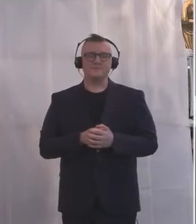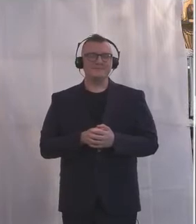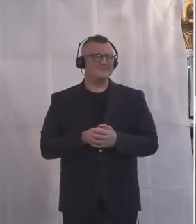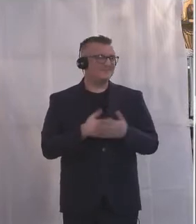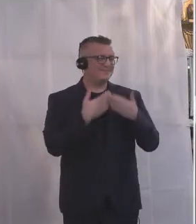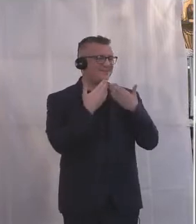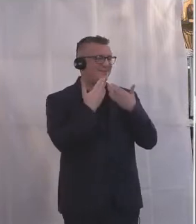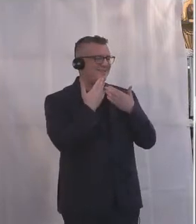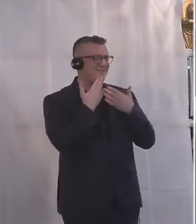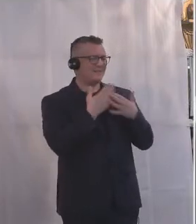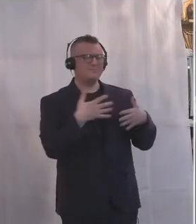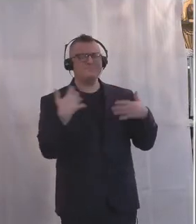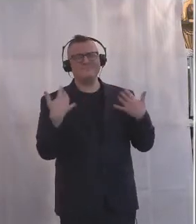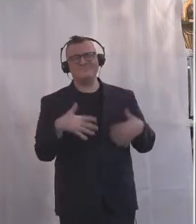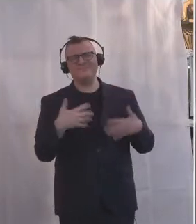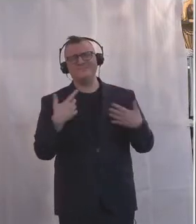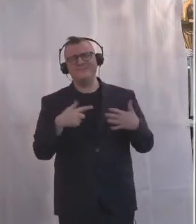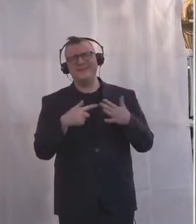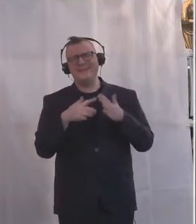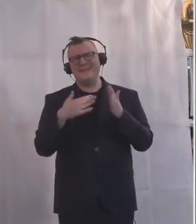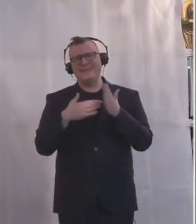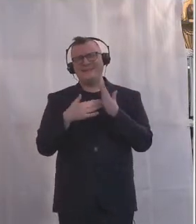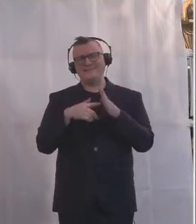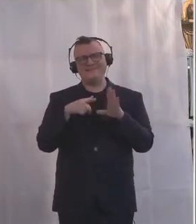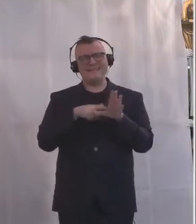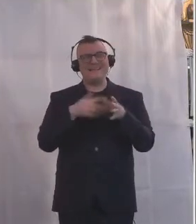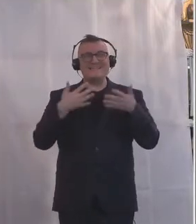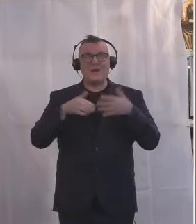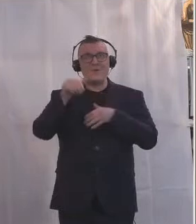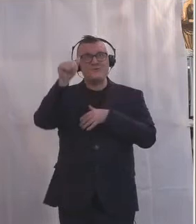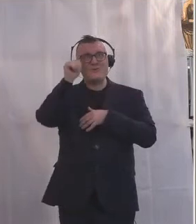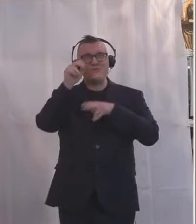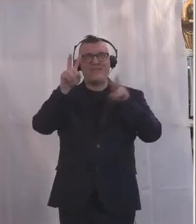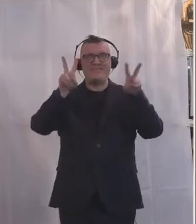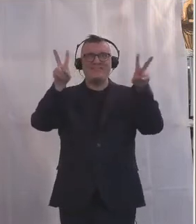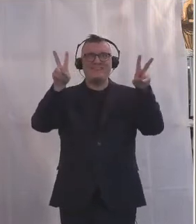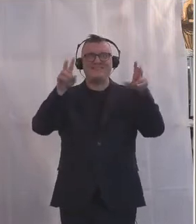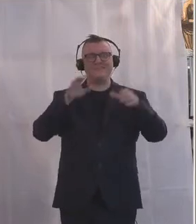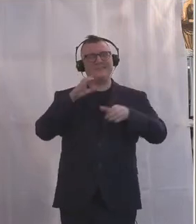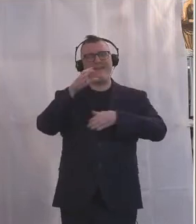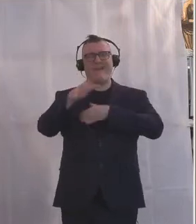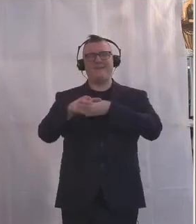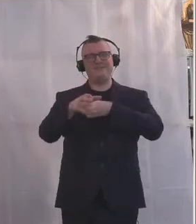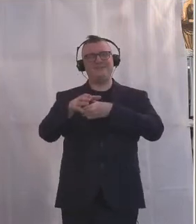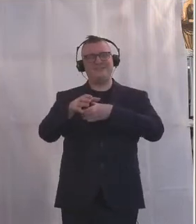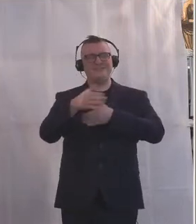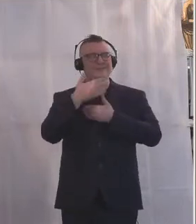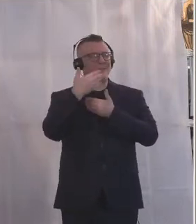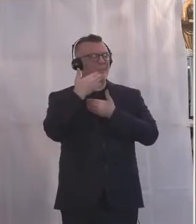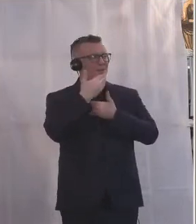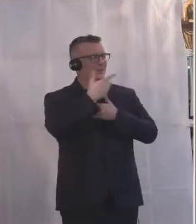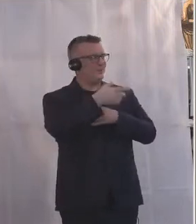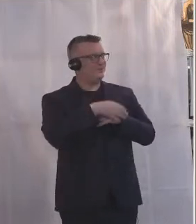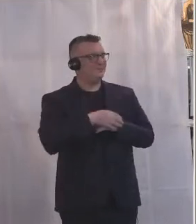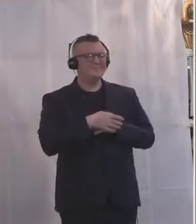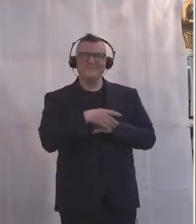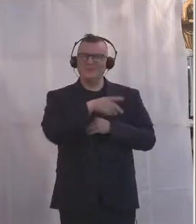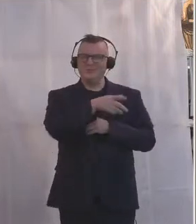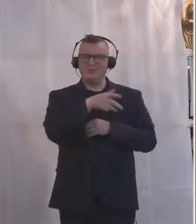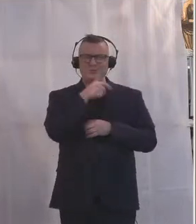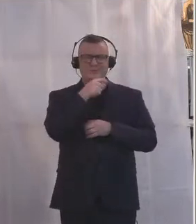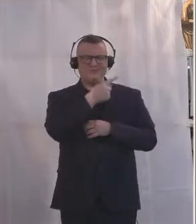Thank you so much, Izzy. And now, I get the seasons analogy now. Brilliant, brilliant. And I loved what you